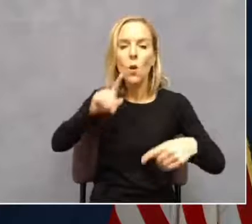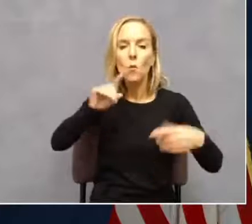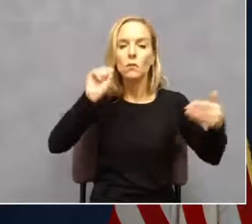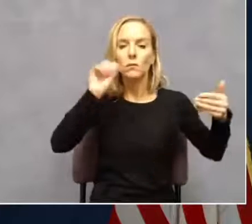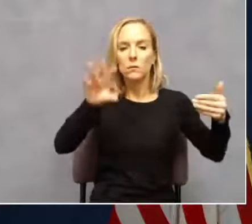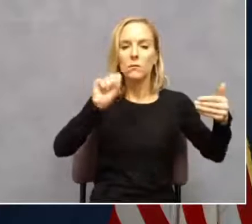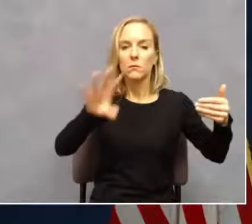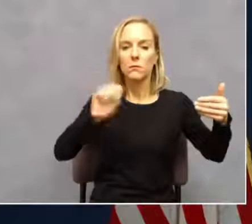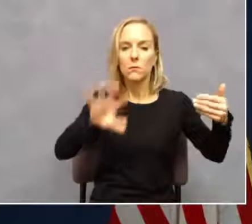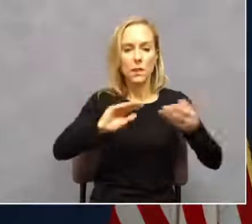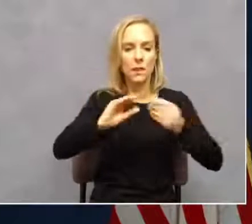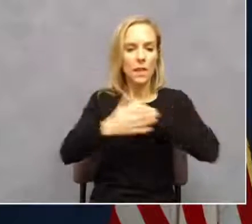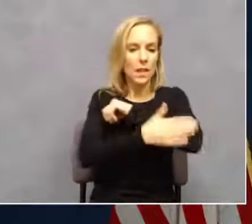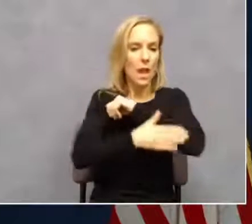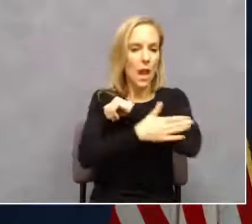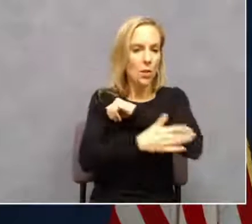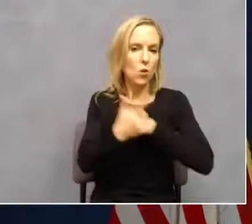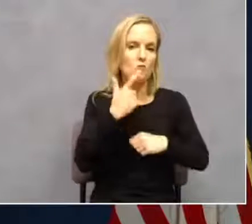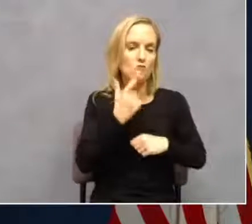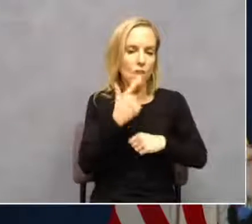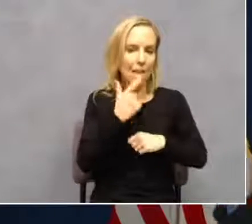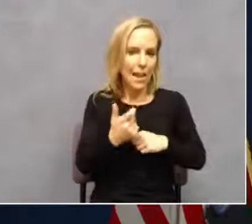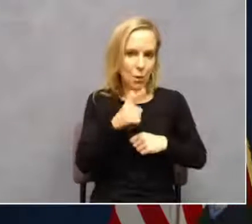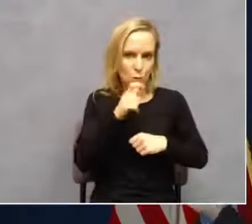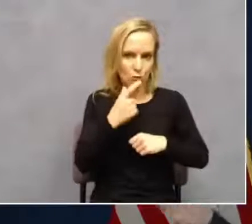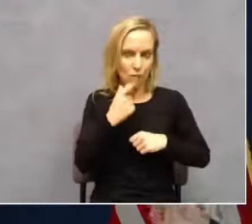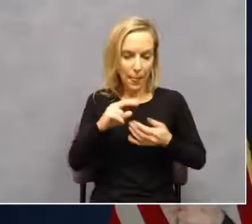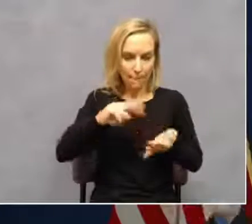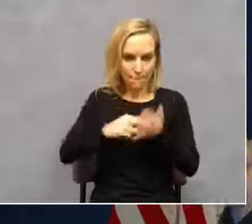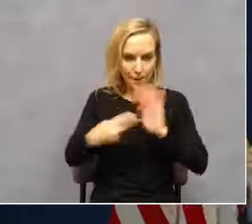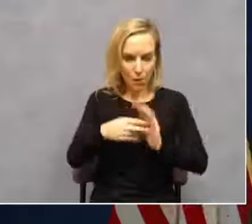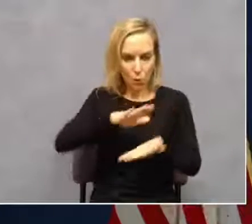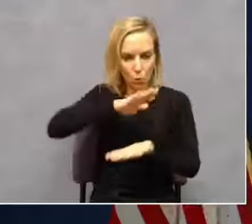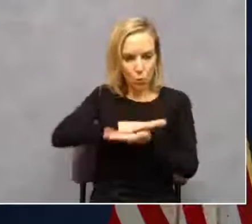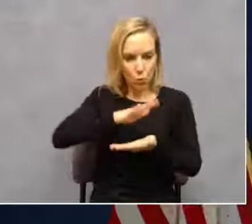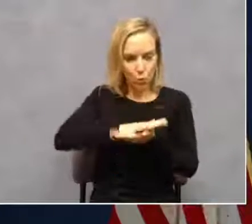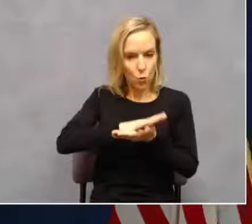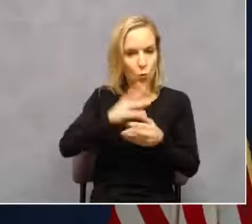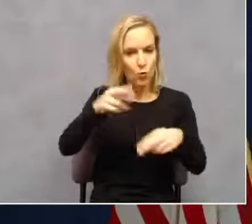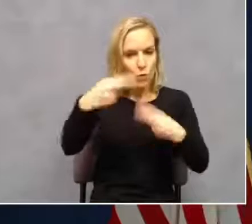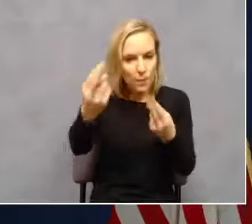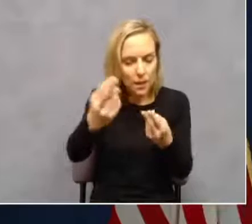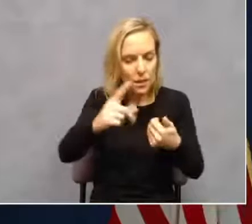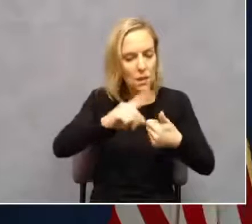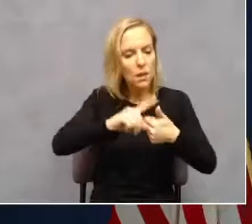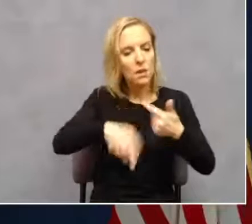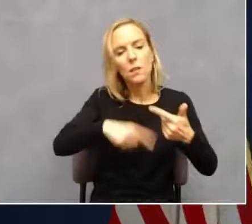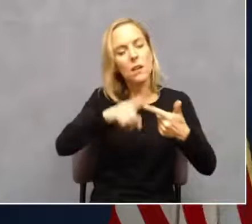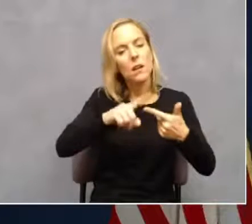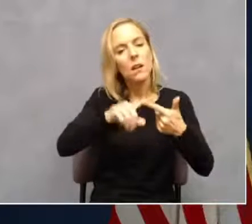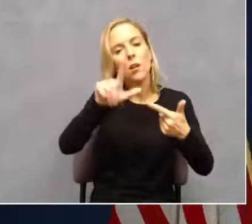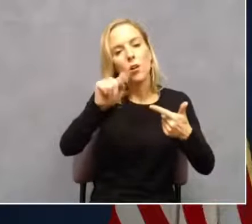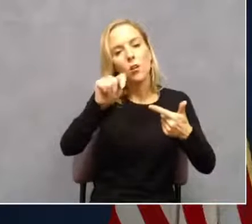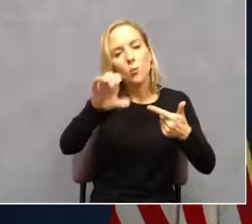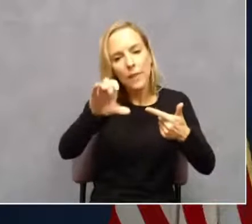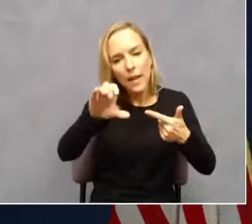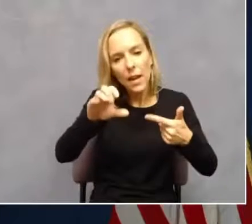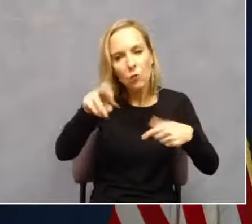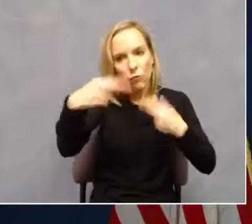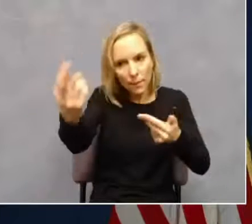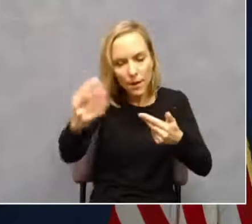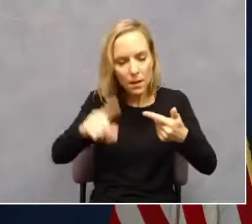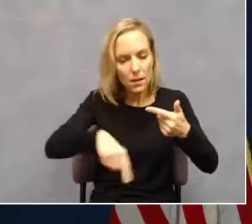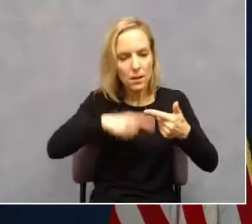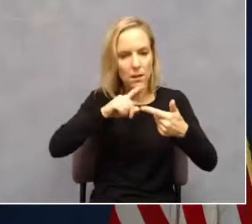that date. That's when the school recommendations, the red county recommendations, the long-term care recommendations all go